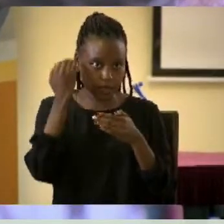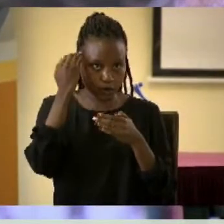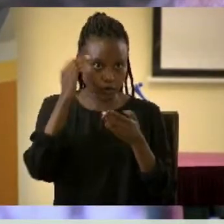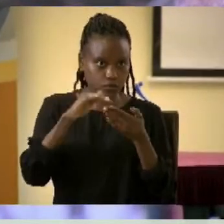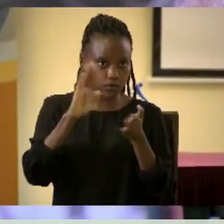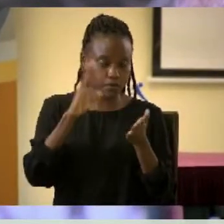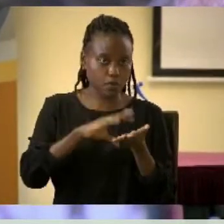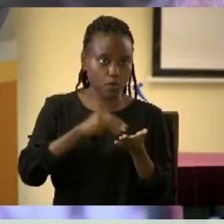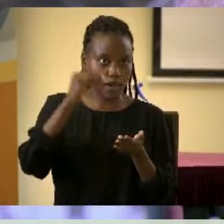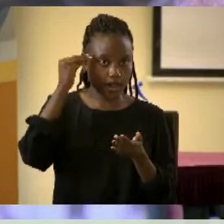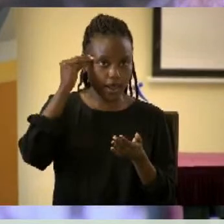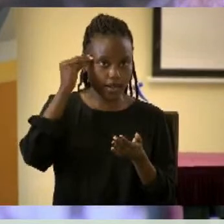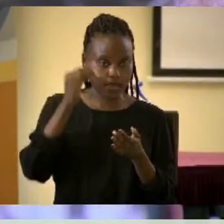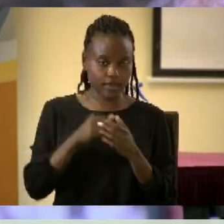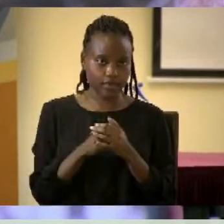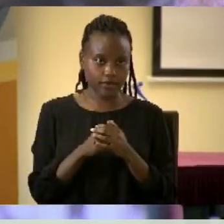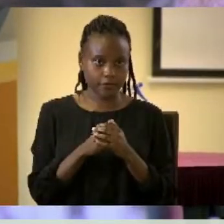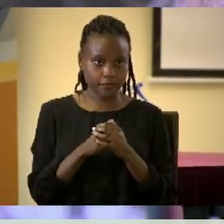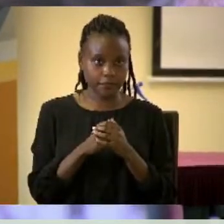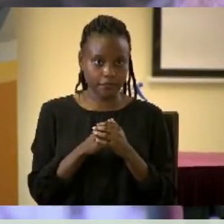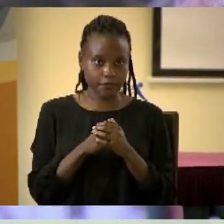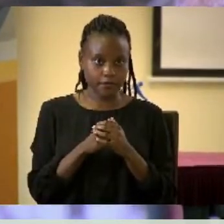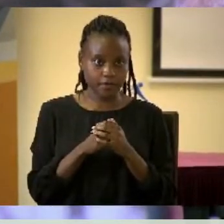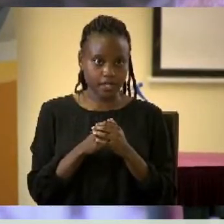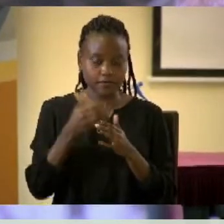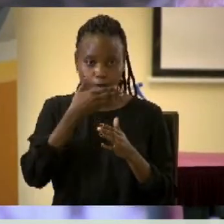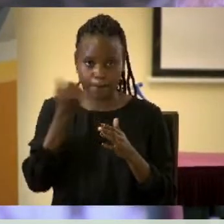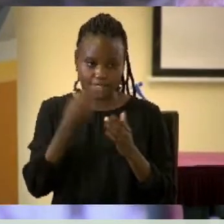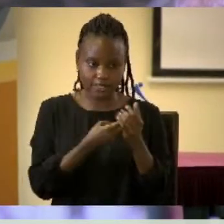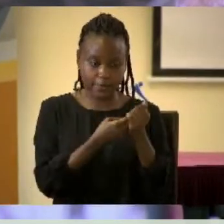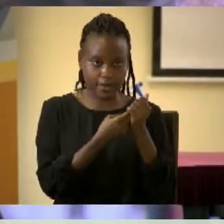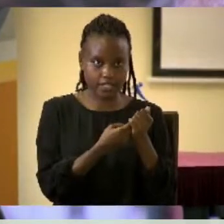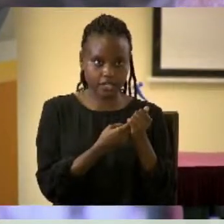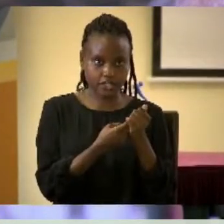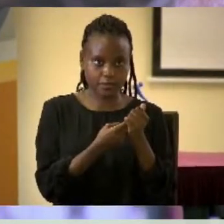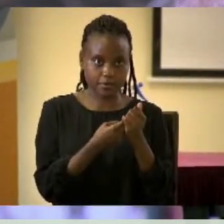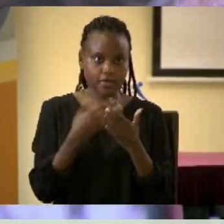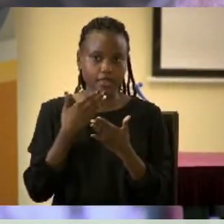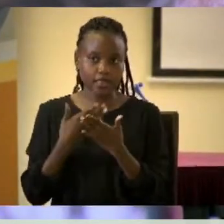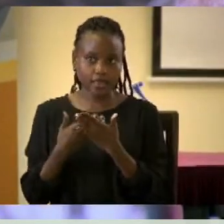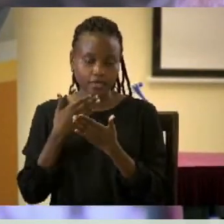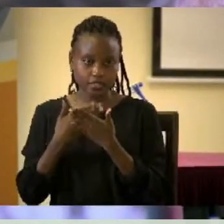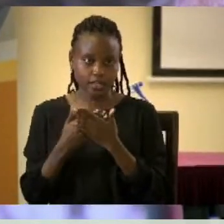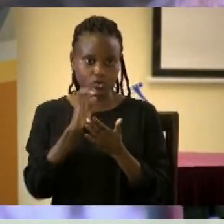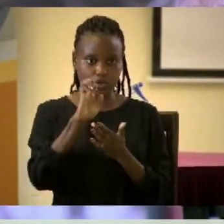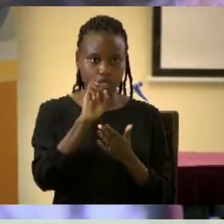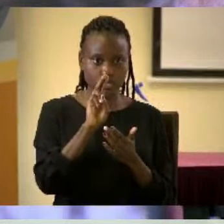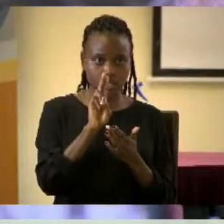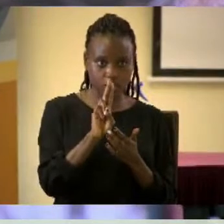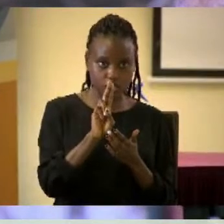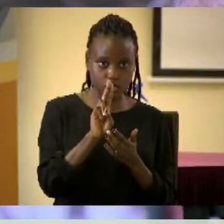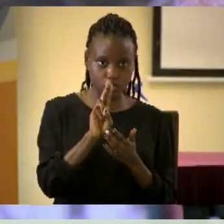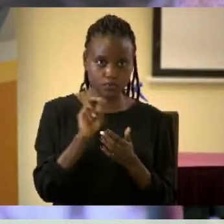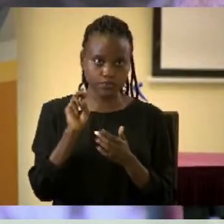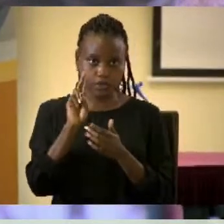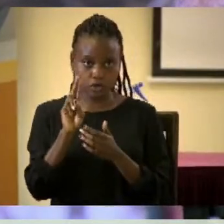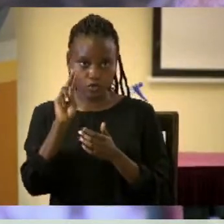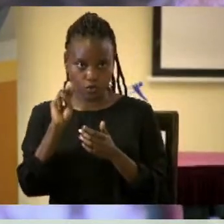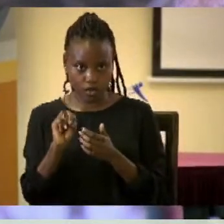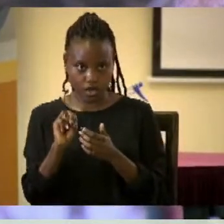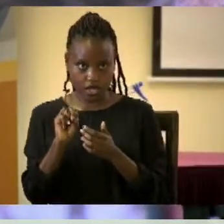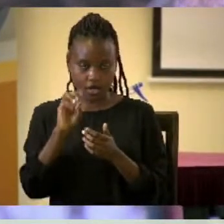learning and for greater partnership. Many thanks to the European Union, the United Nations